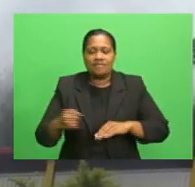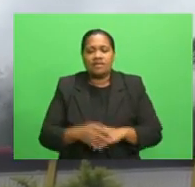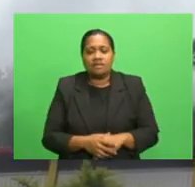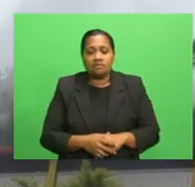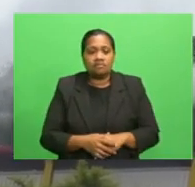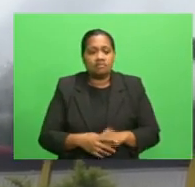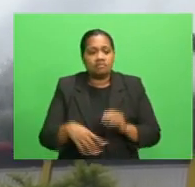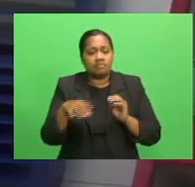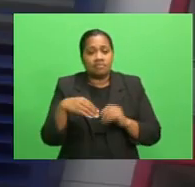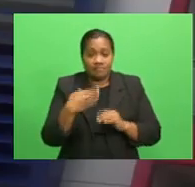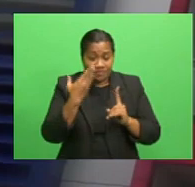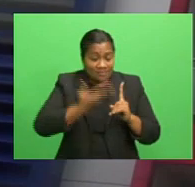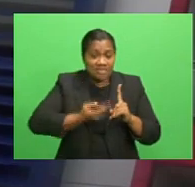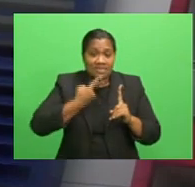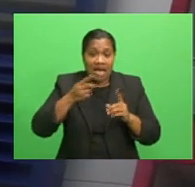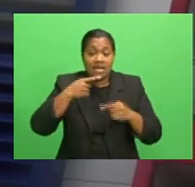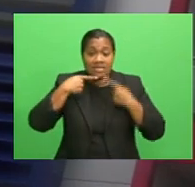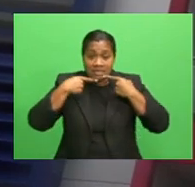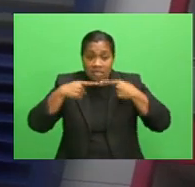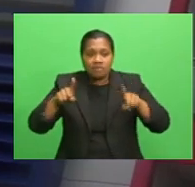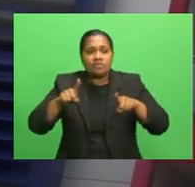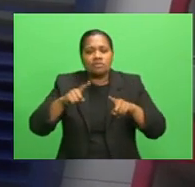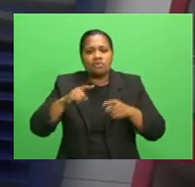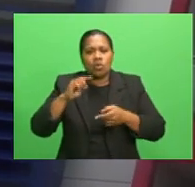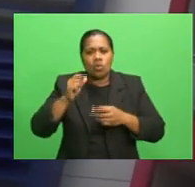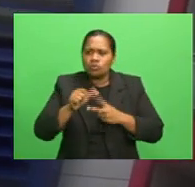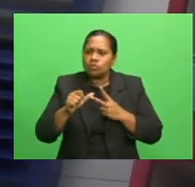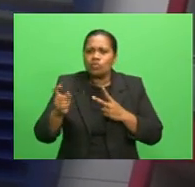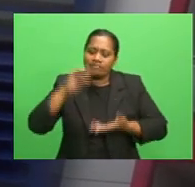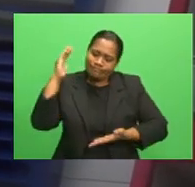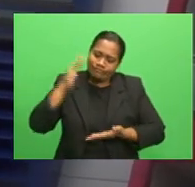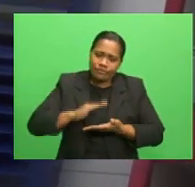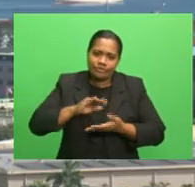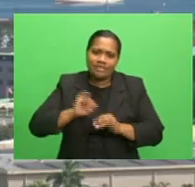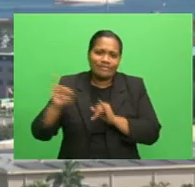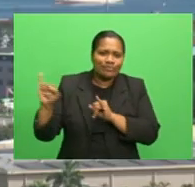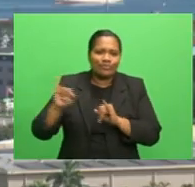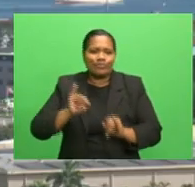will also reduce import substitution, adding the local noodles